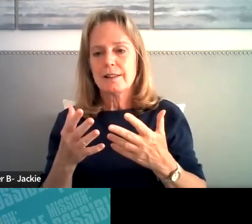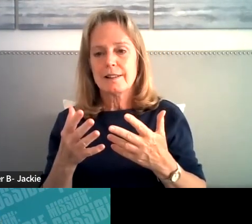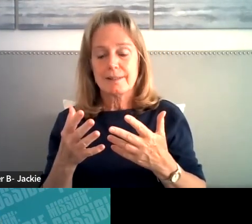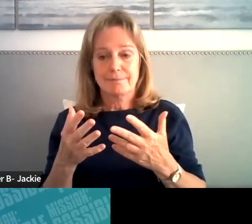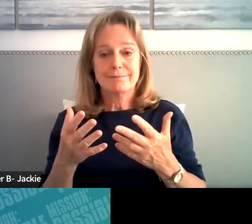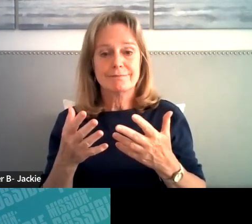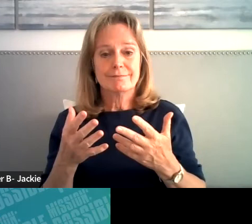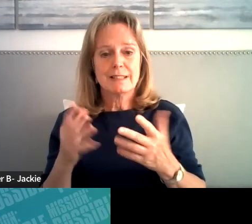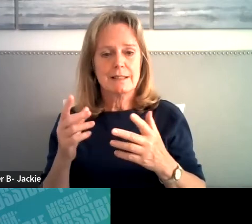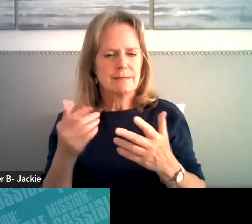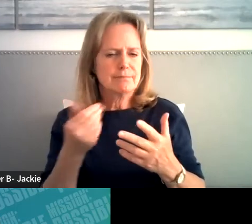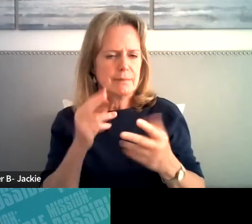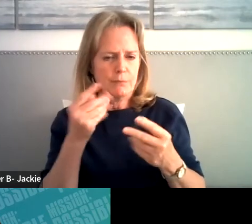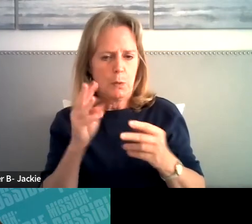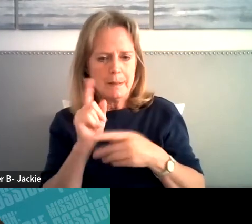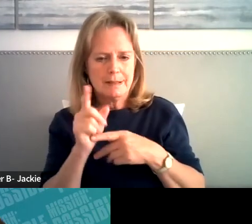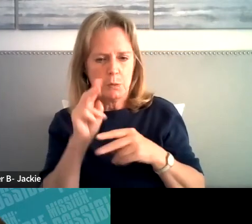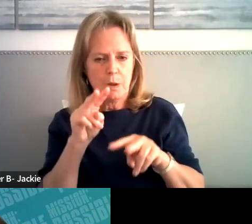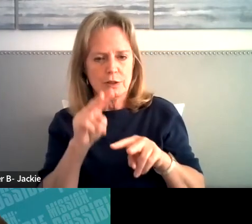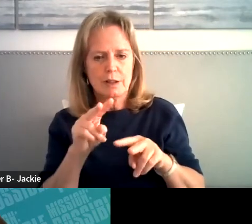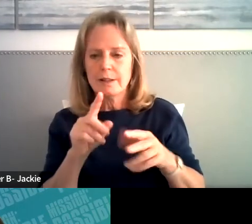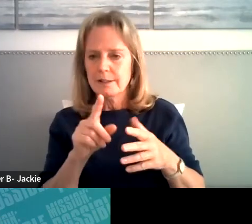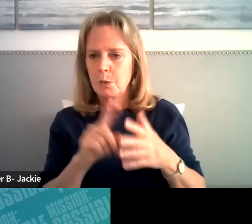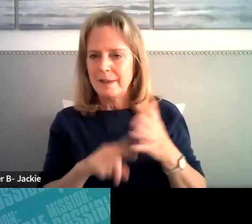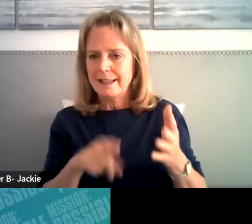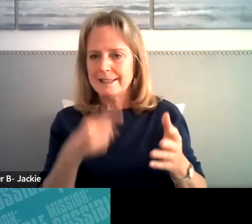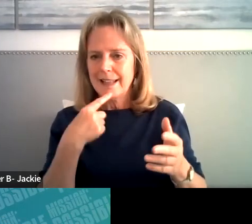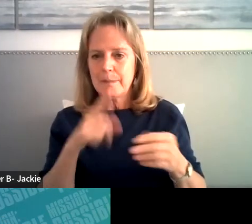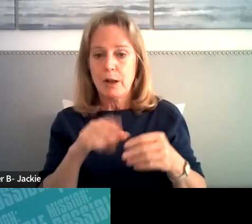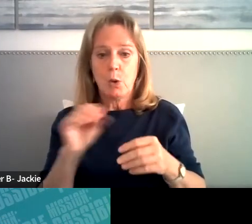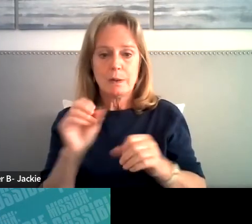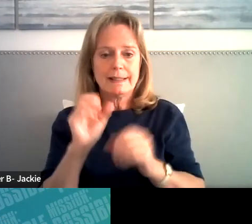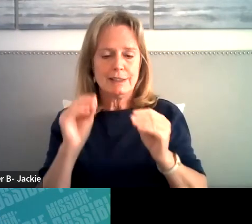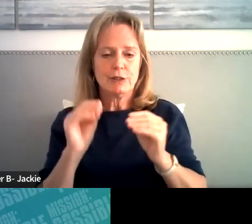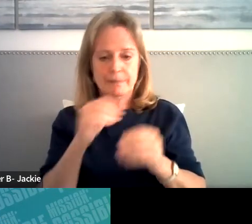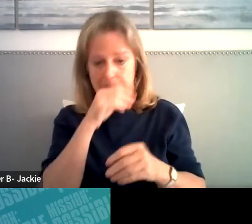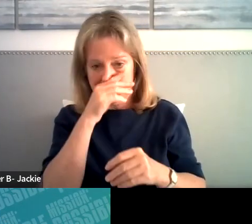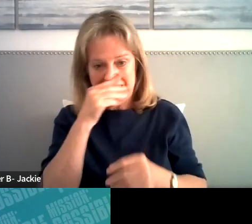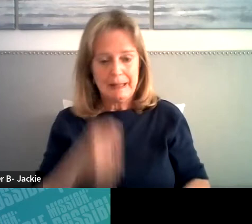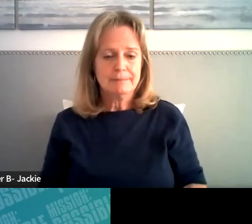a few minutes watching what they have to say about co-teaching.